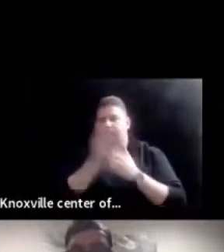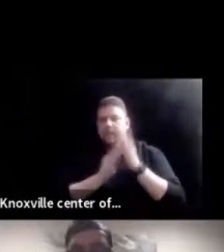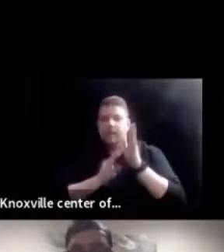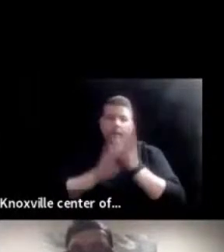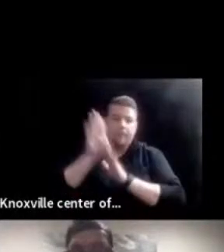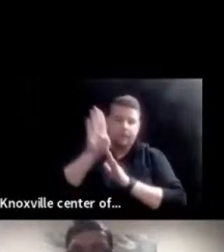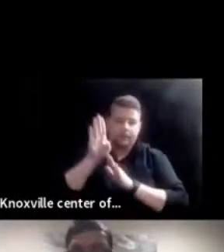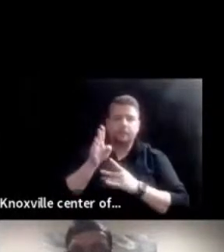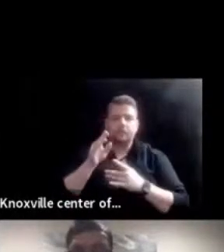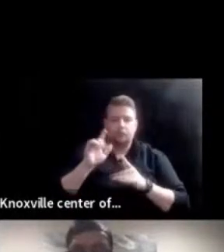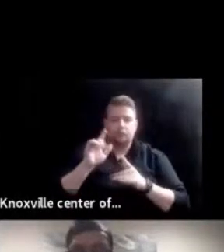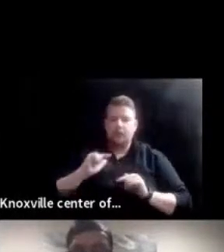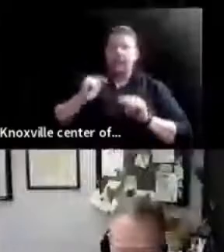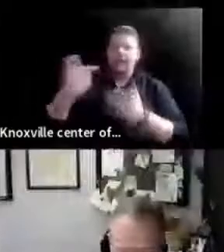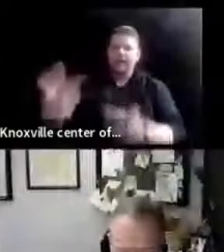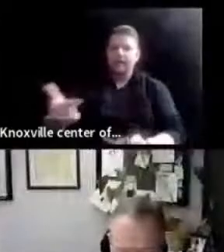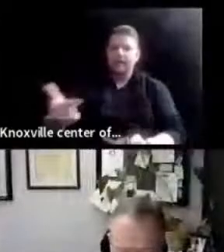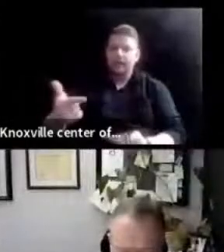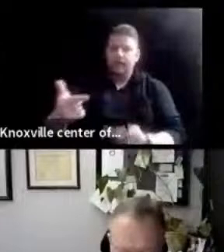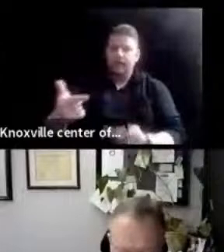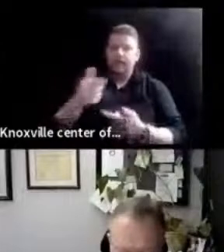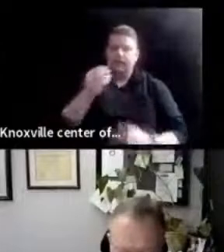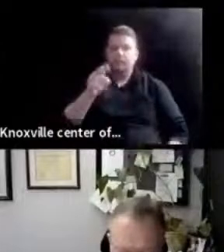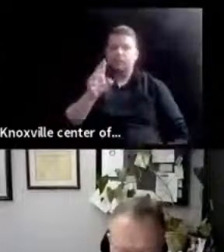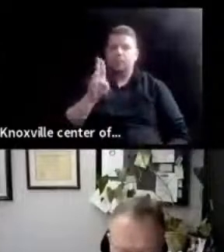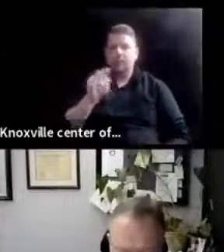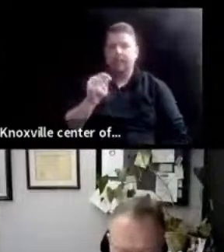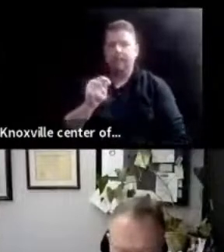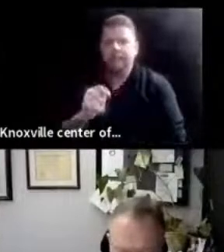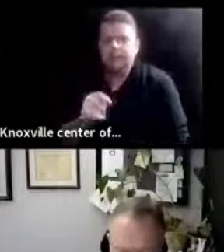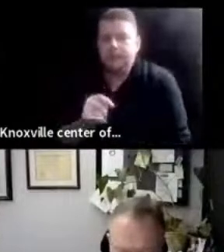So I'll turn it over to Mr. Britt.